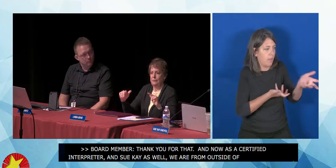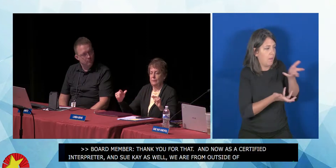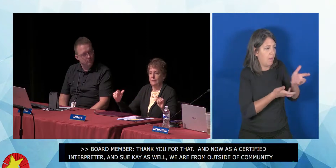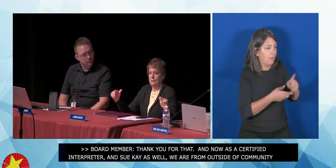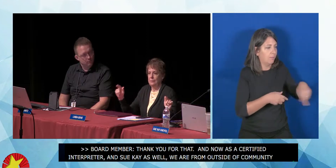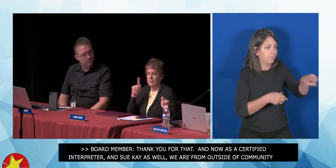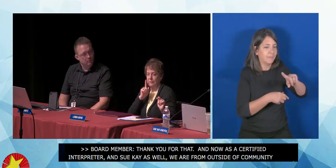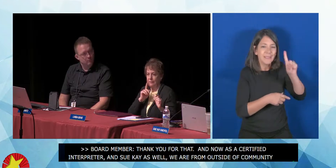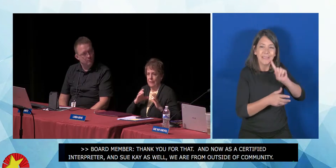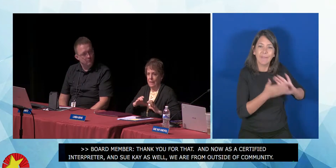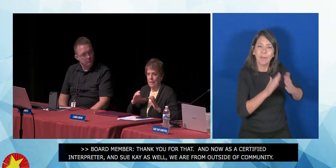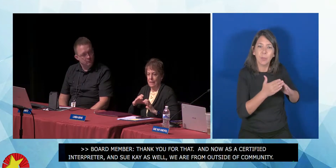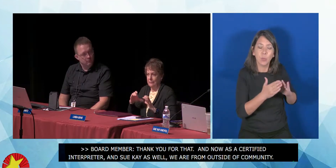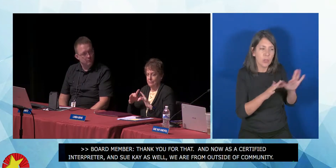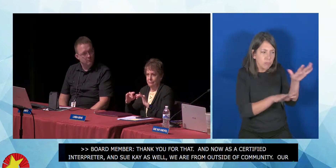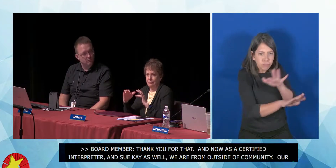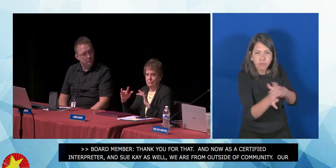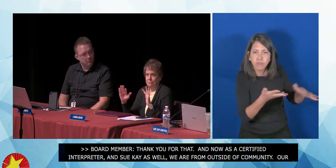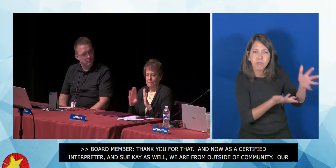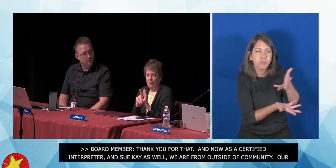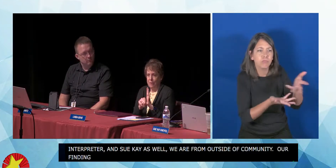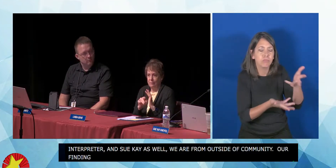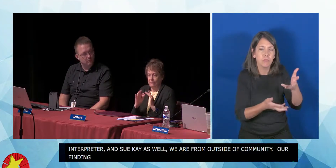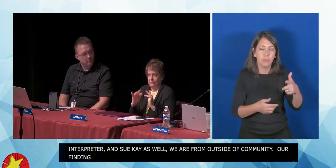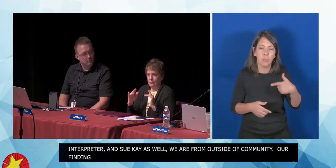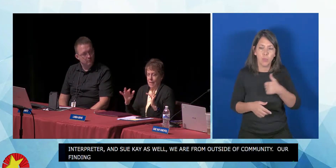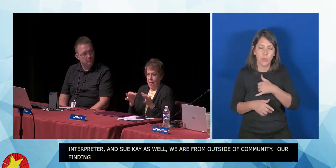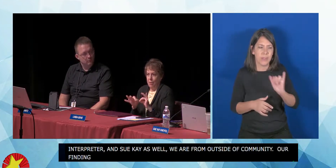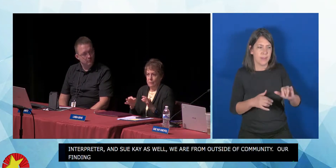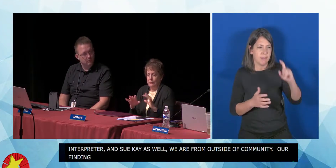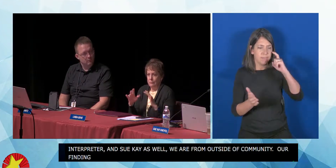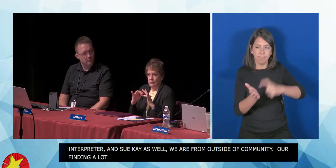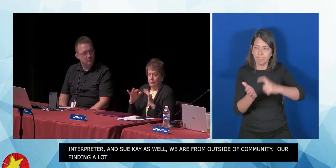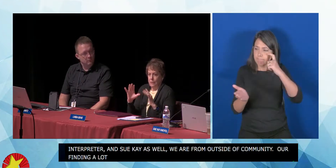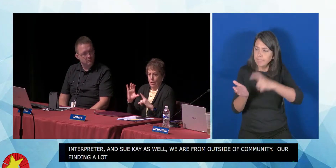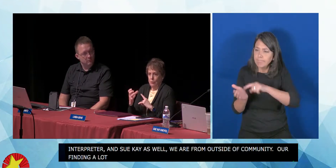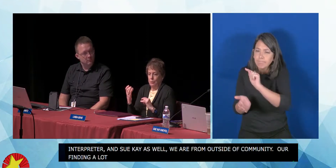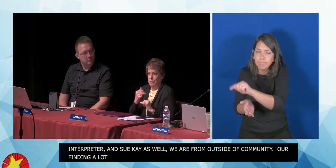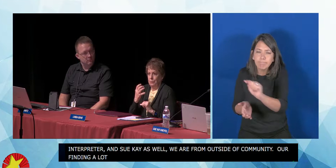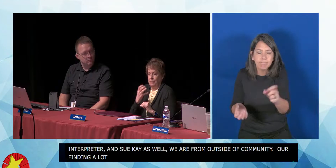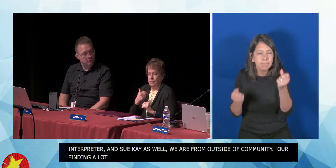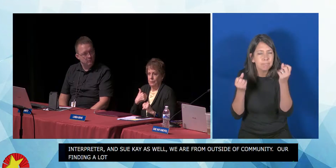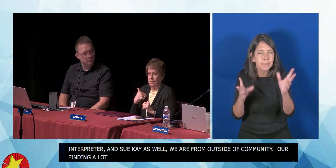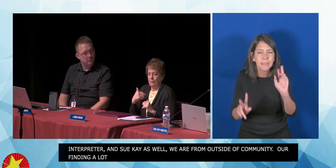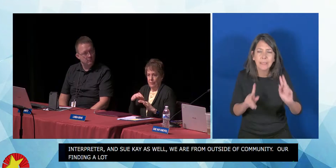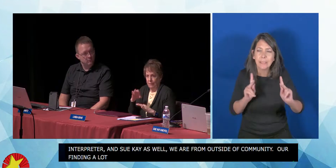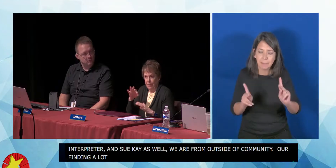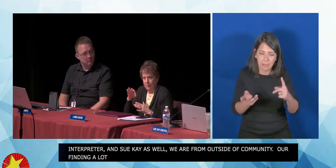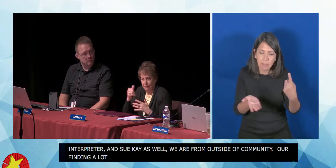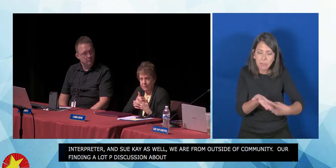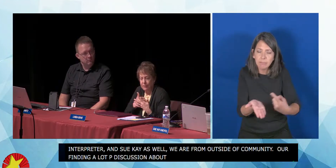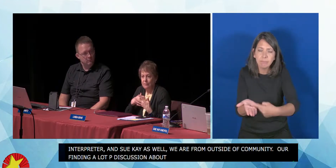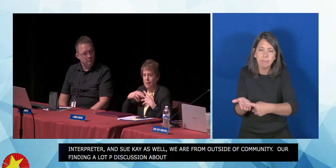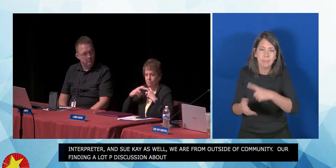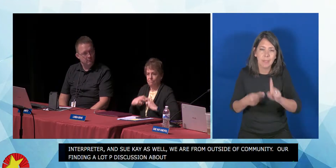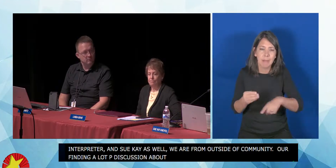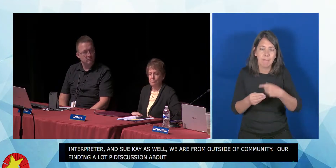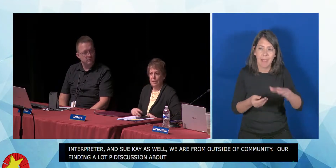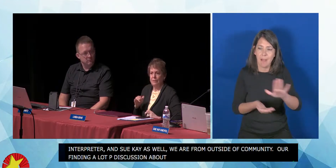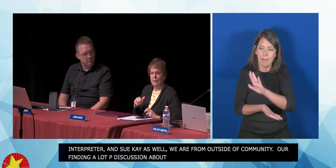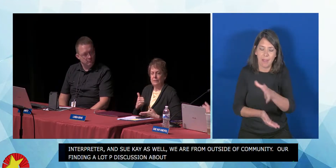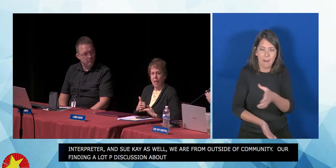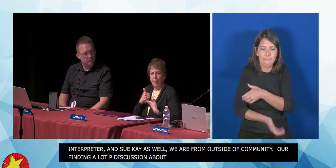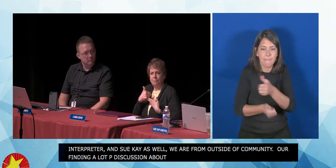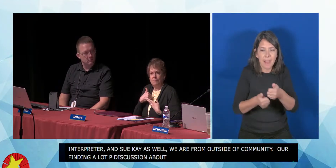finding a lot of discussion about power, privilege, and oppression. And it is a very important topic,